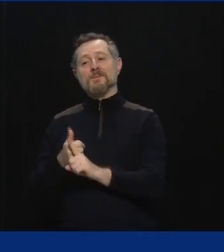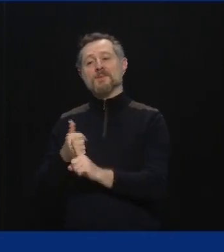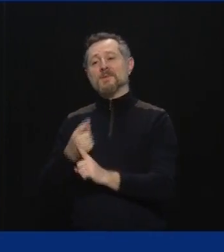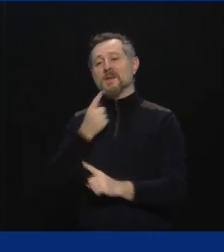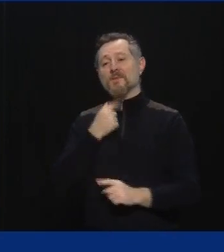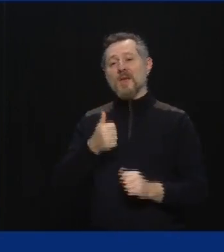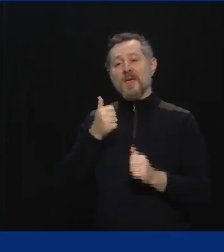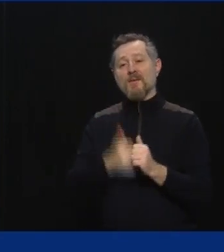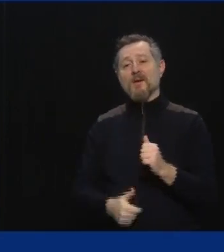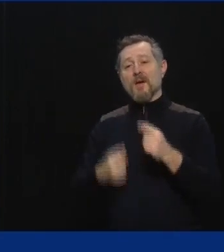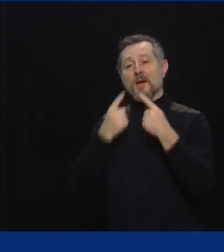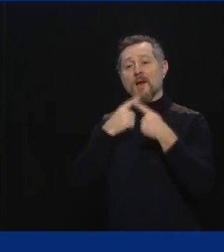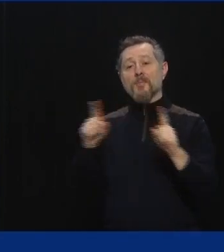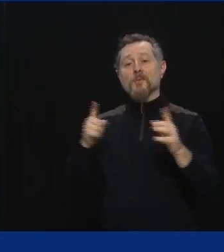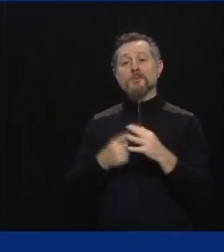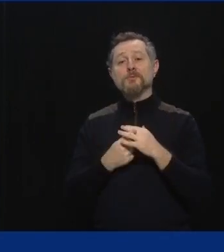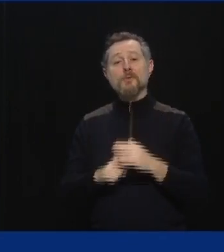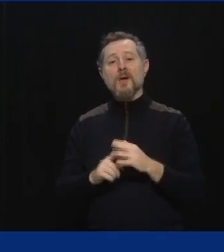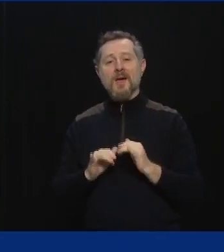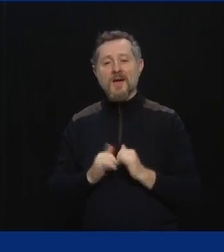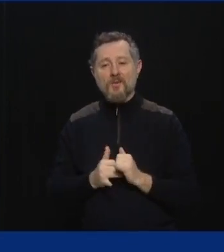with the simple decision to try.